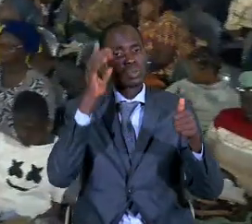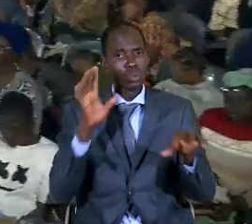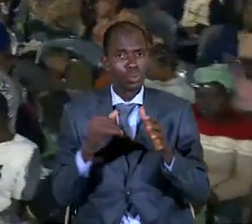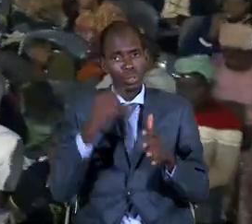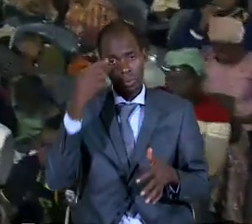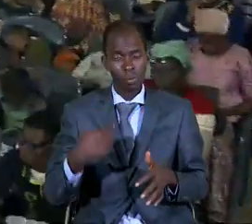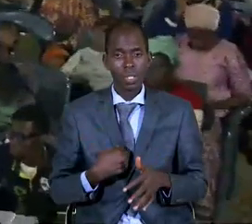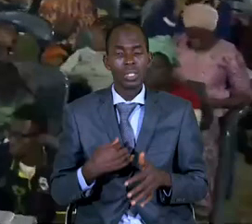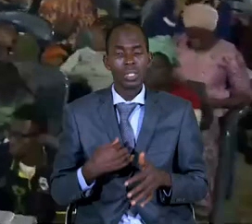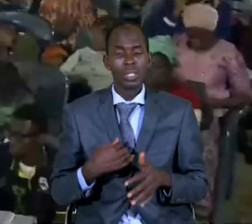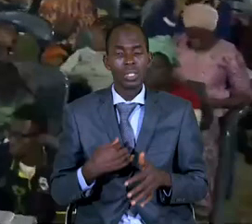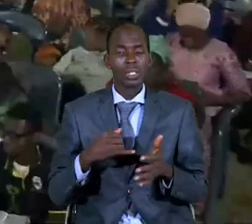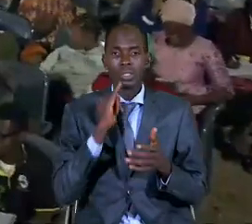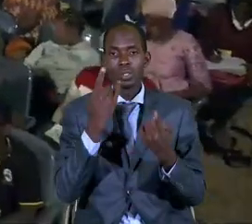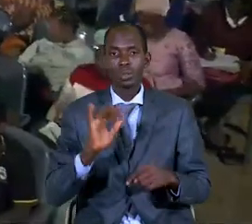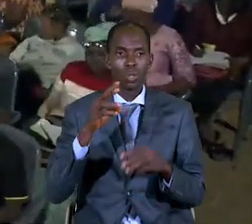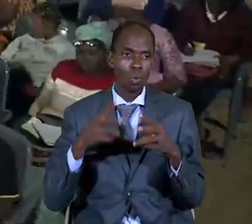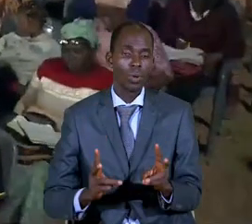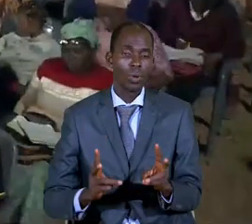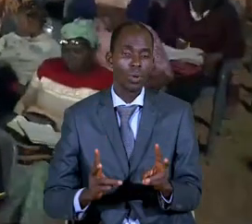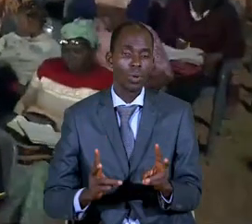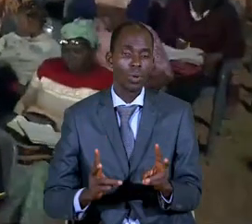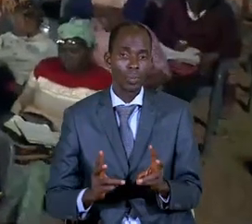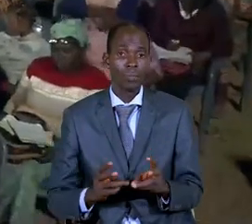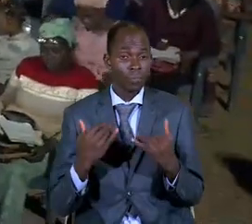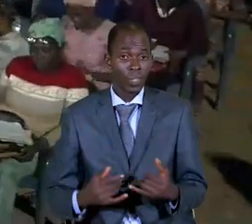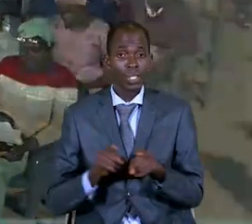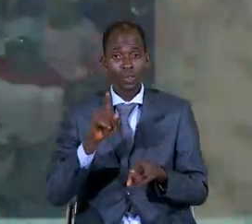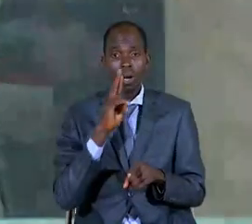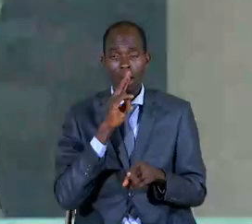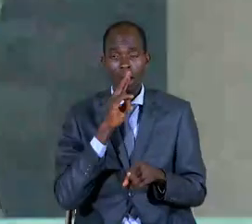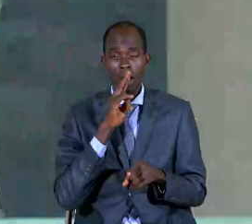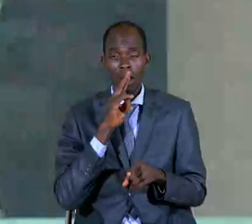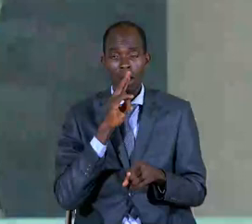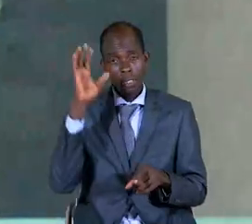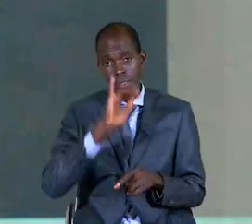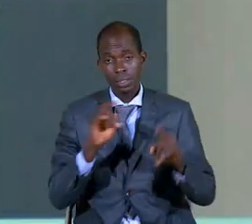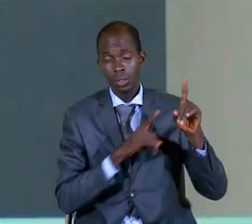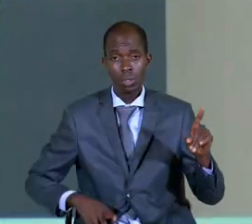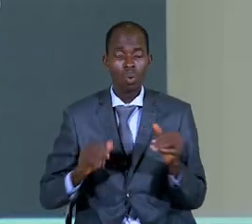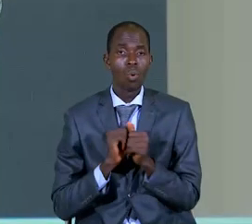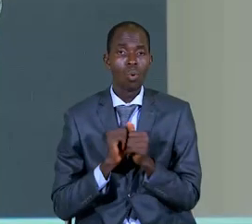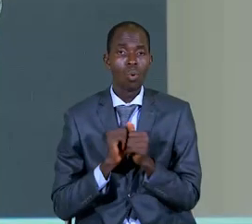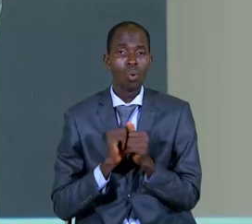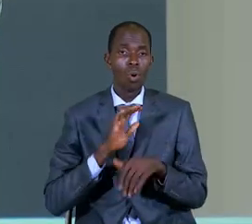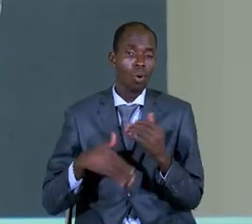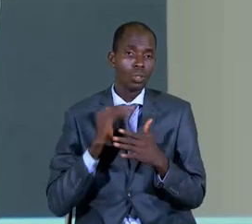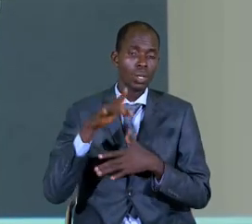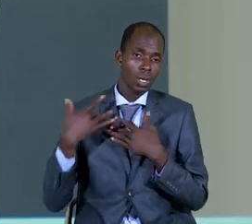It's coming your way. Now, as you're seeking the Lord with all your heart, all your